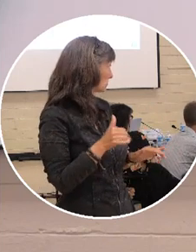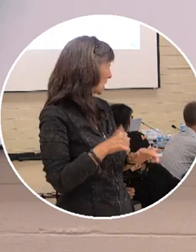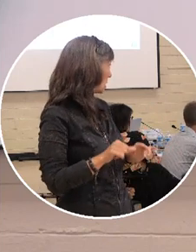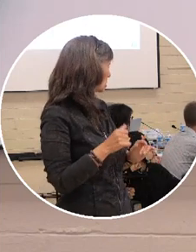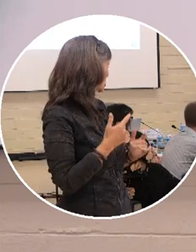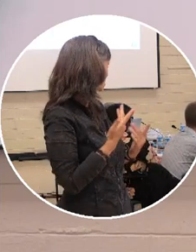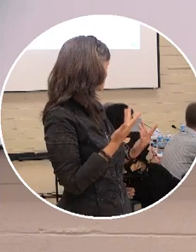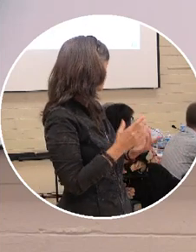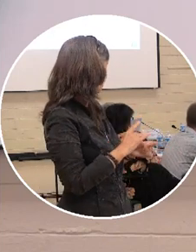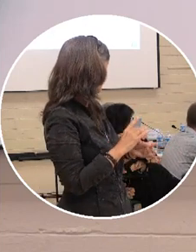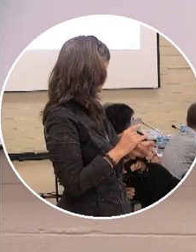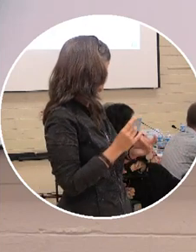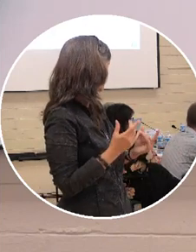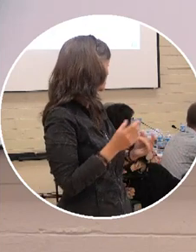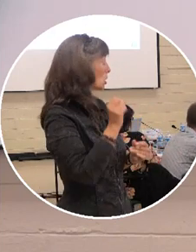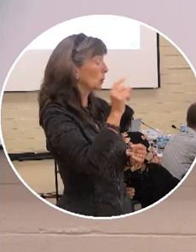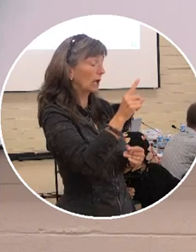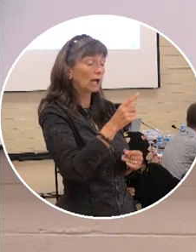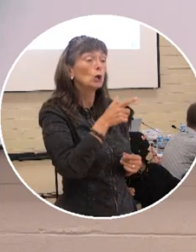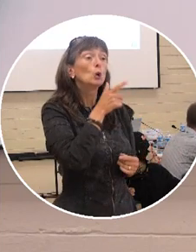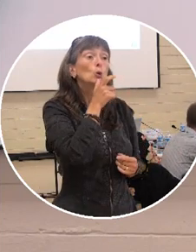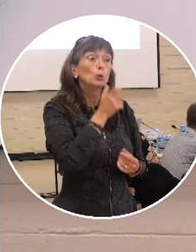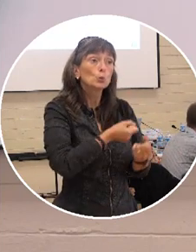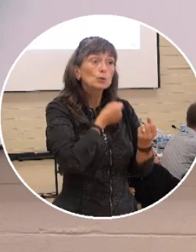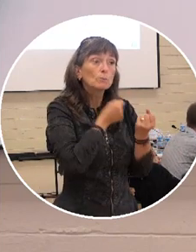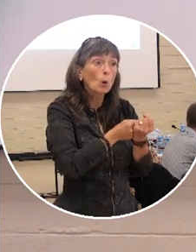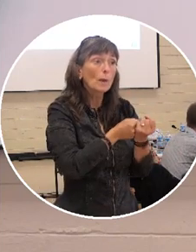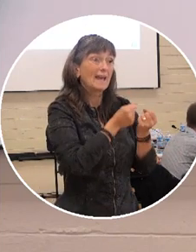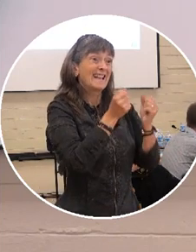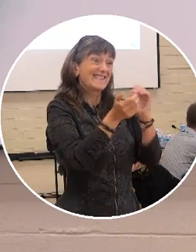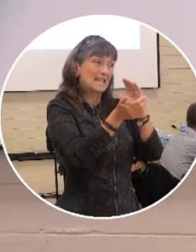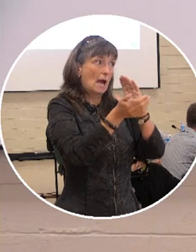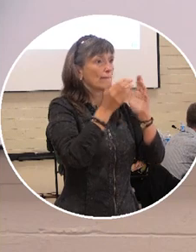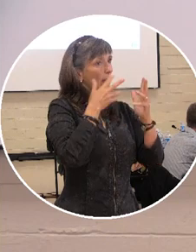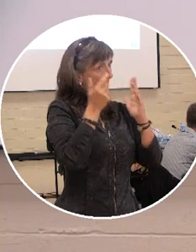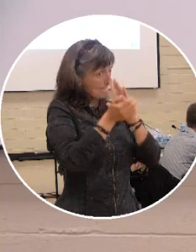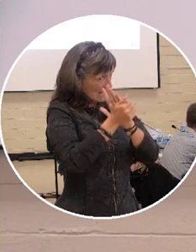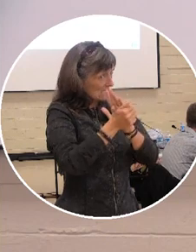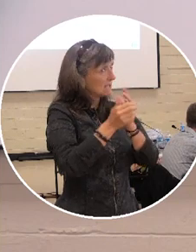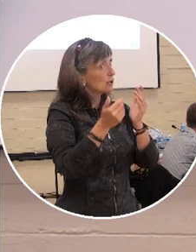No? Okay, so those who are in favor of the amended